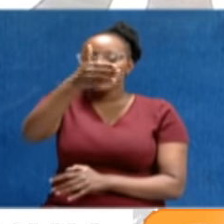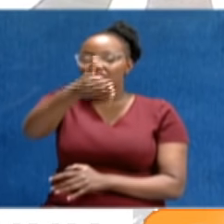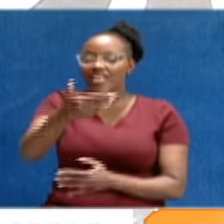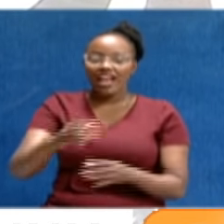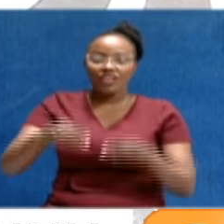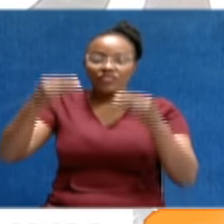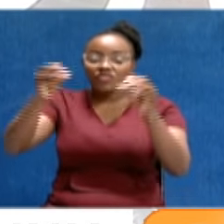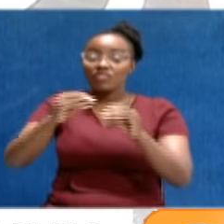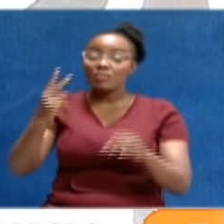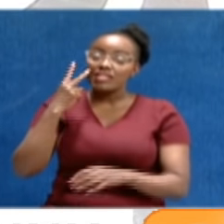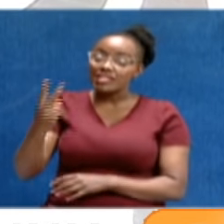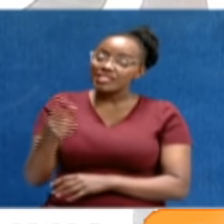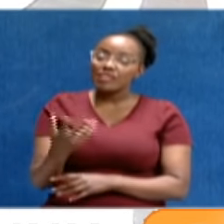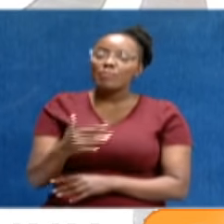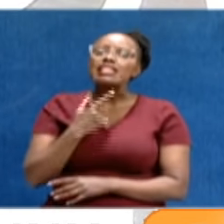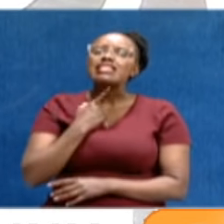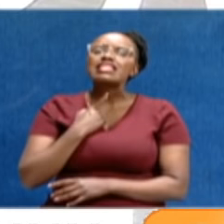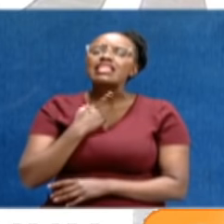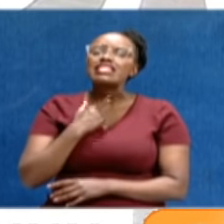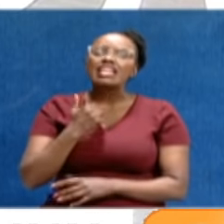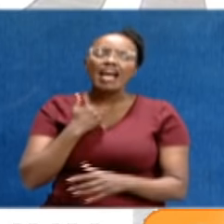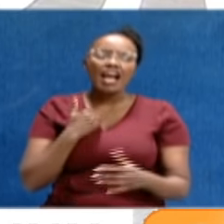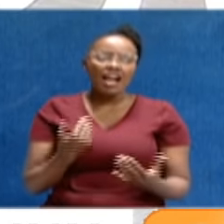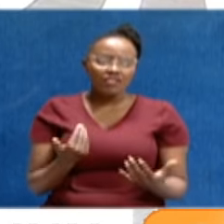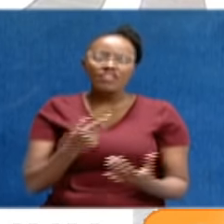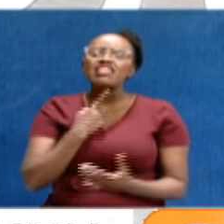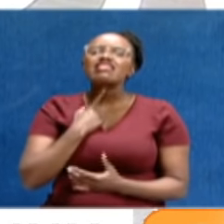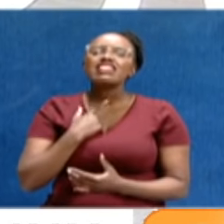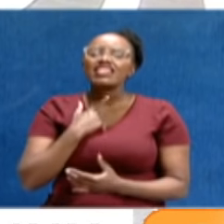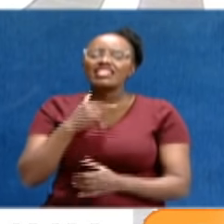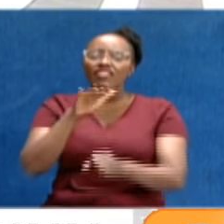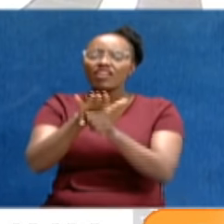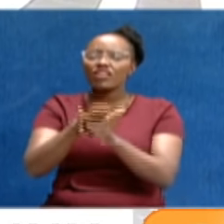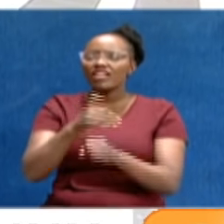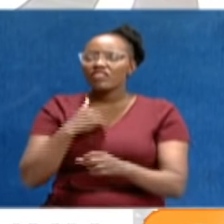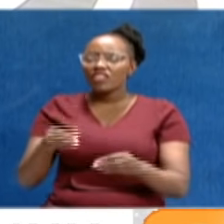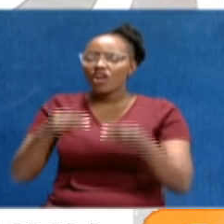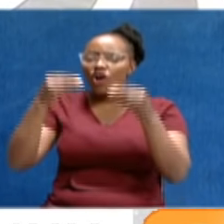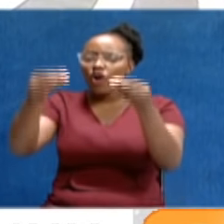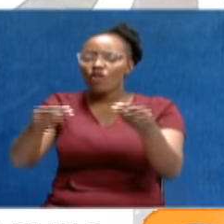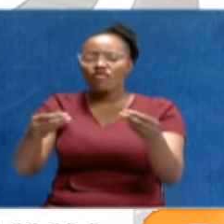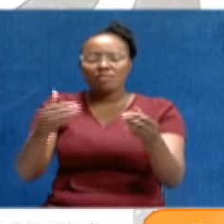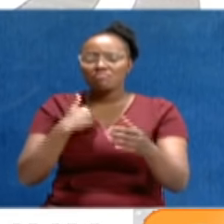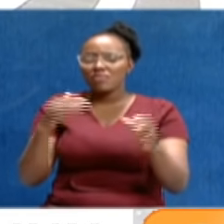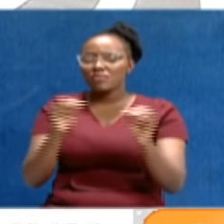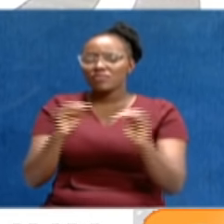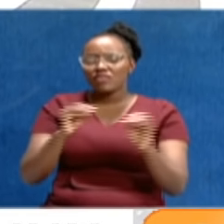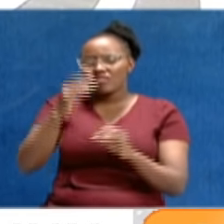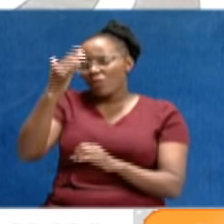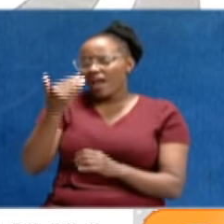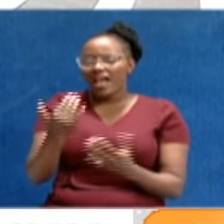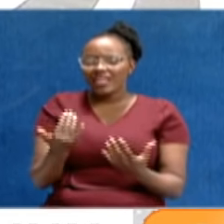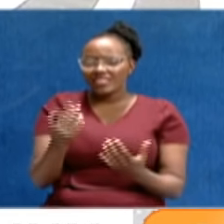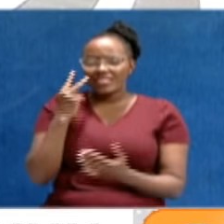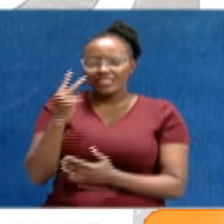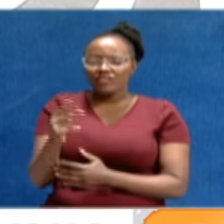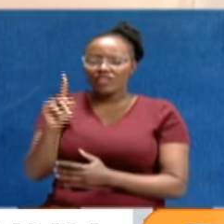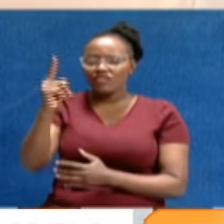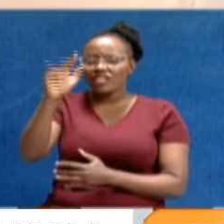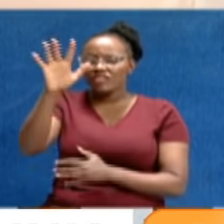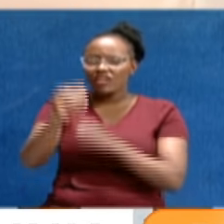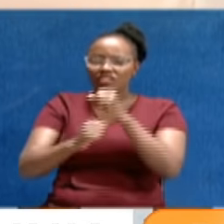know, I just looked at that water. I'm so thirsty. It's because of COVID. No, I'm so thirsty, and it can't be offered to me. And you know what I likened it to? The